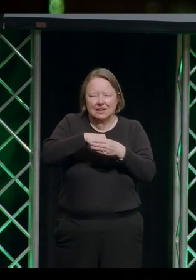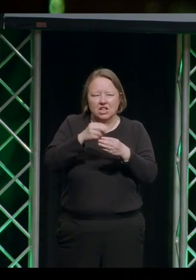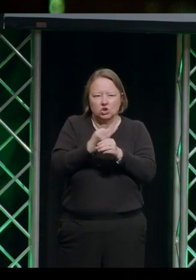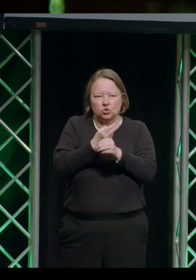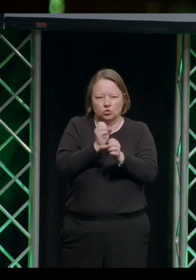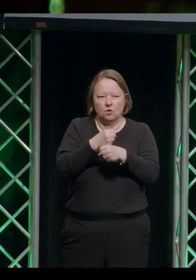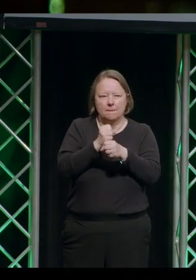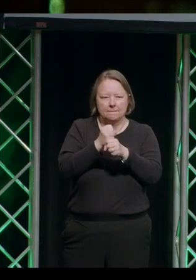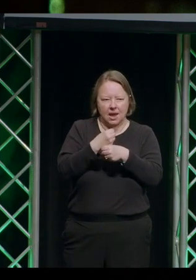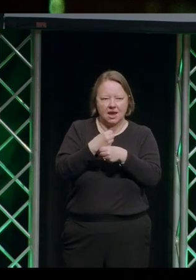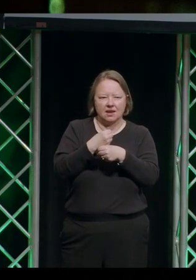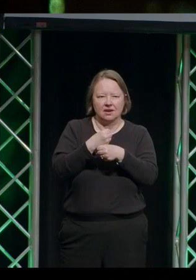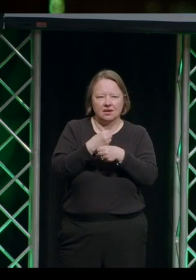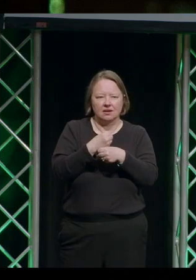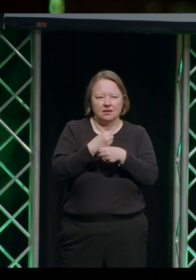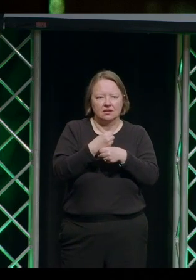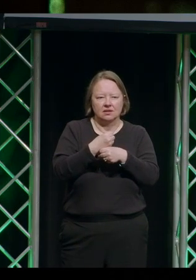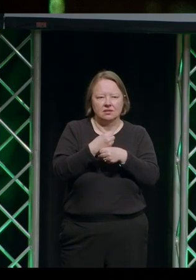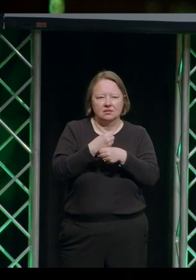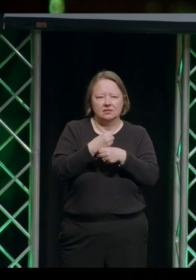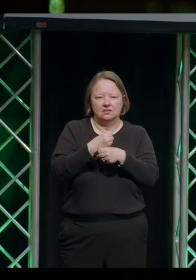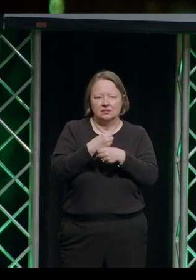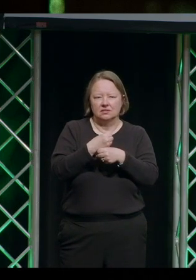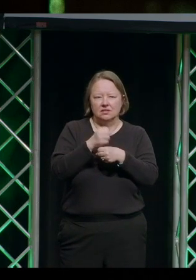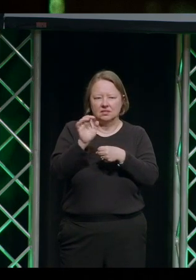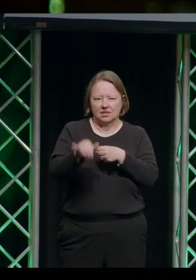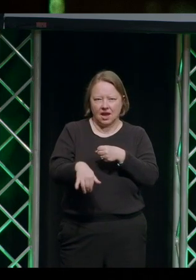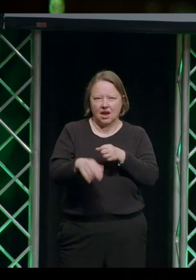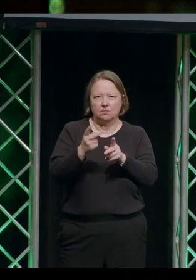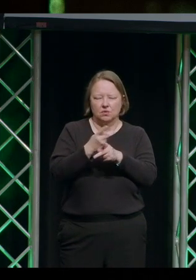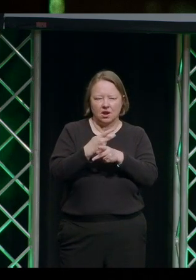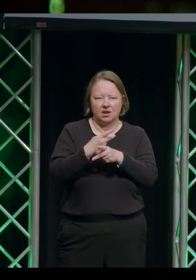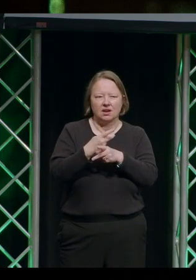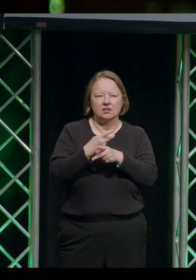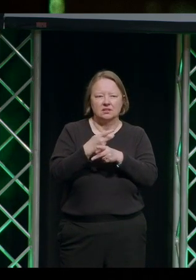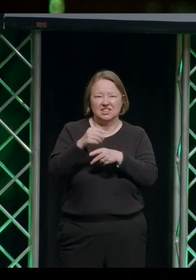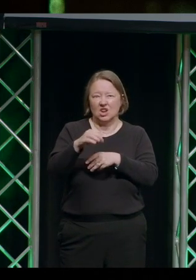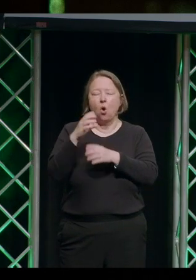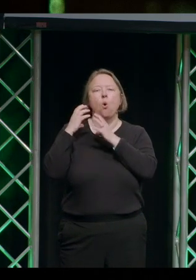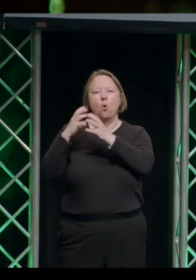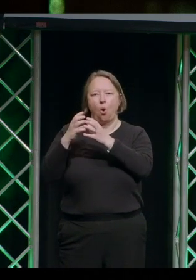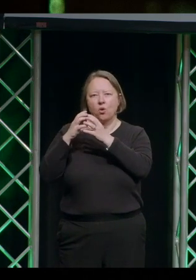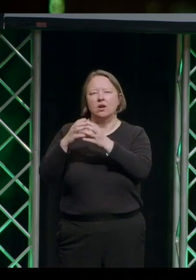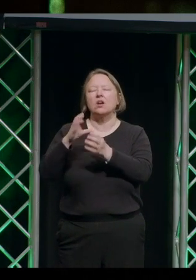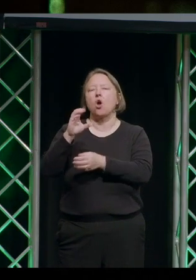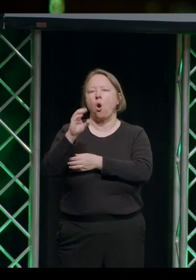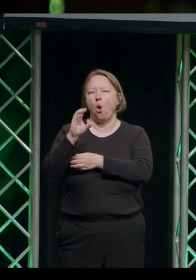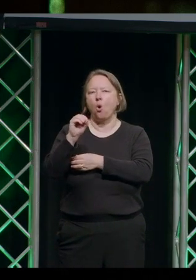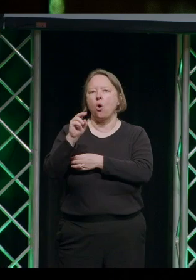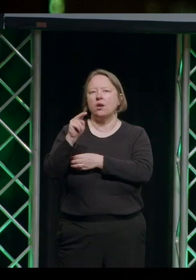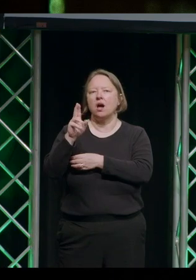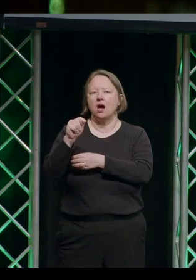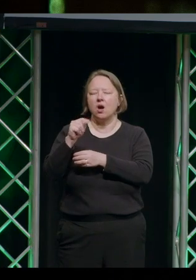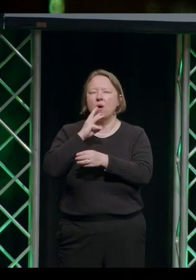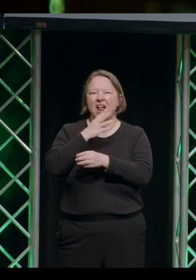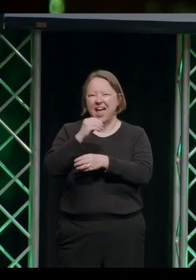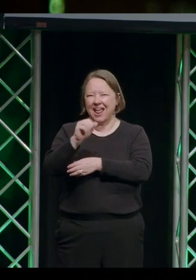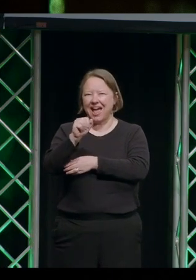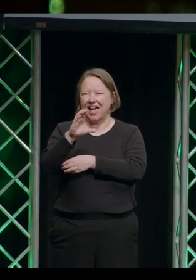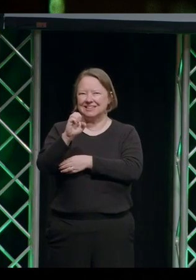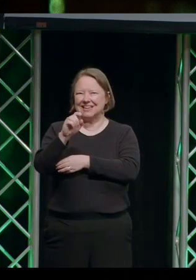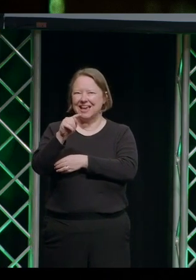make cellulose is coconut water and acetic acid. Tell me about